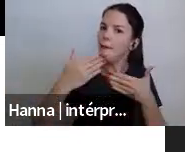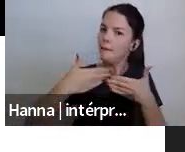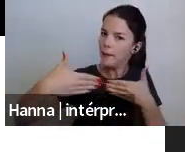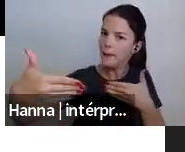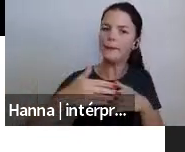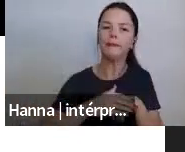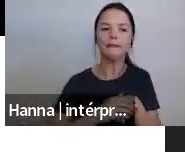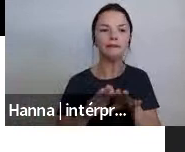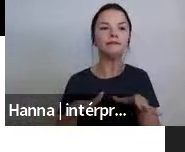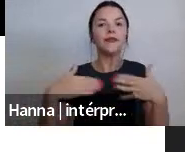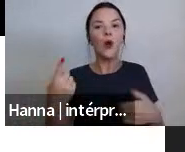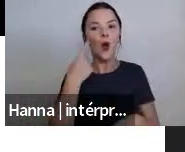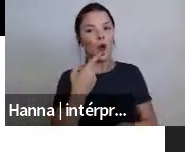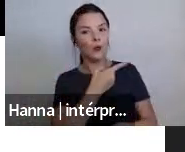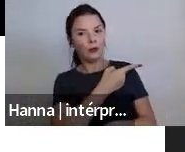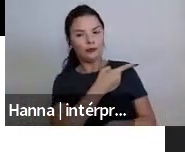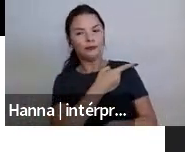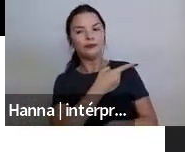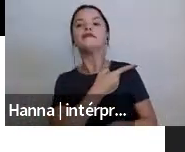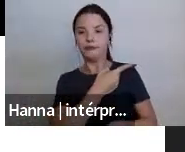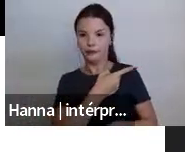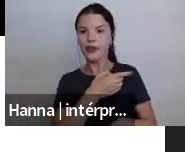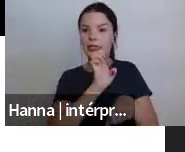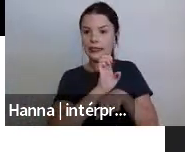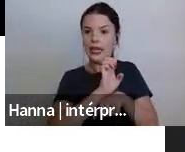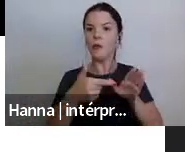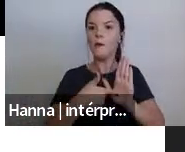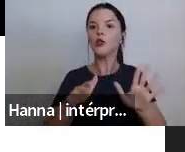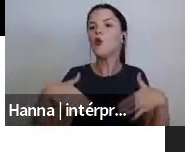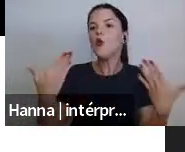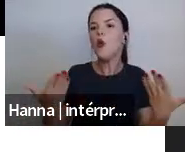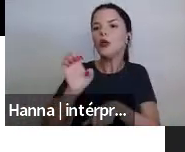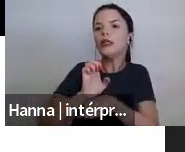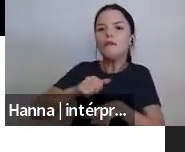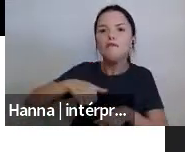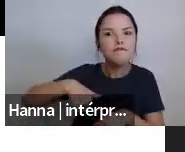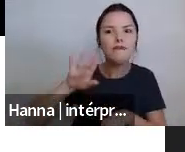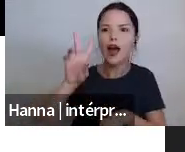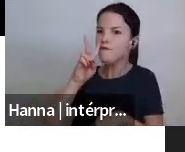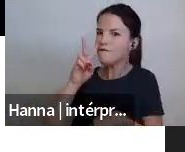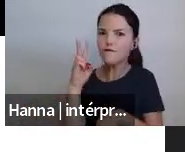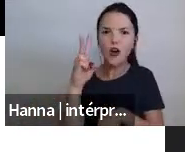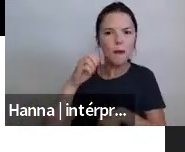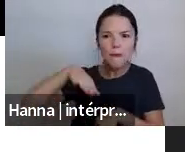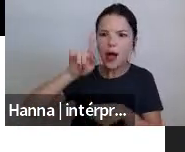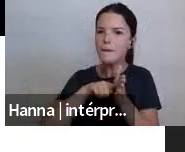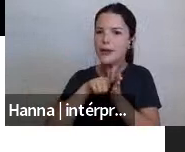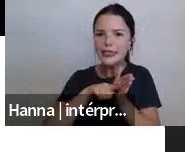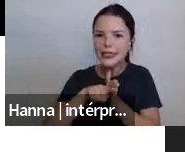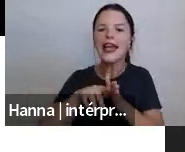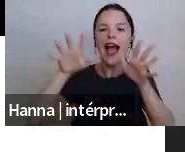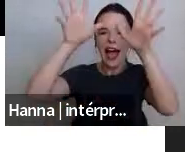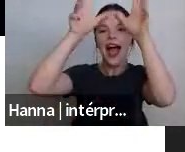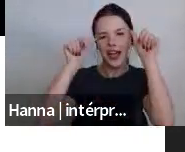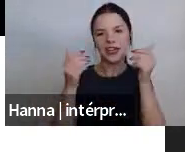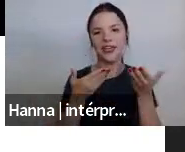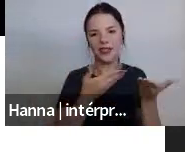states, Acre is one of the states for which we have more work